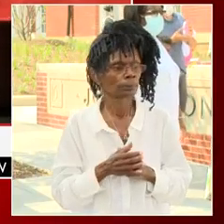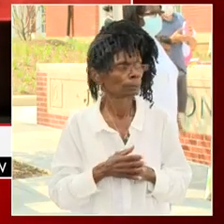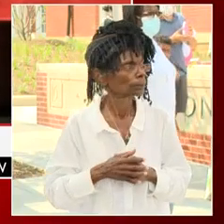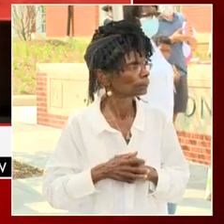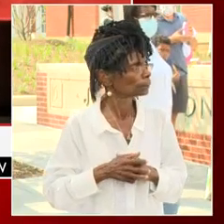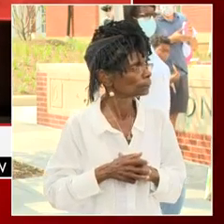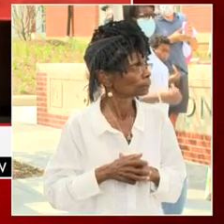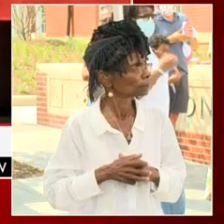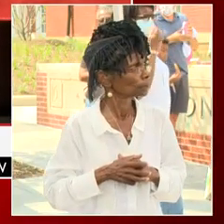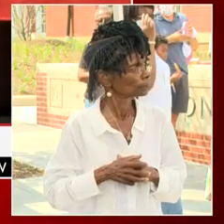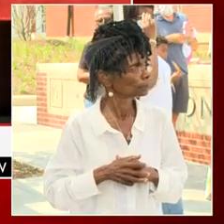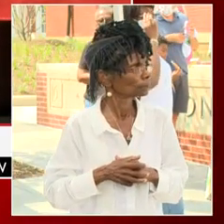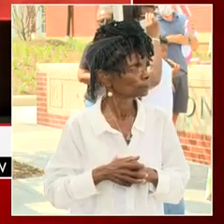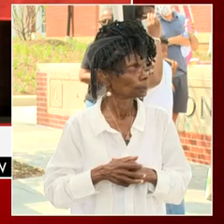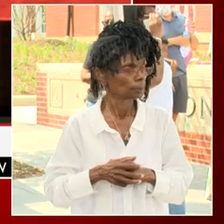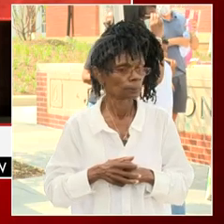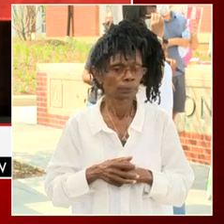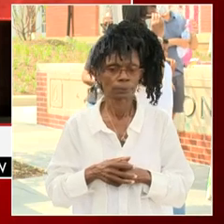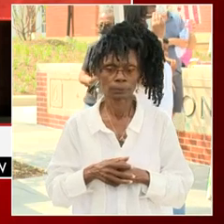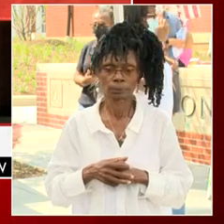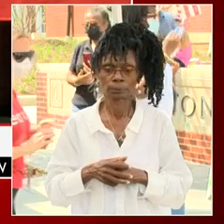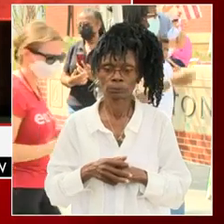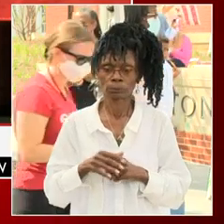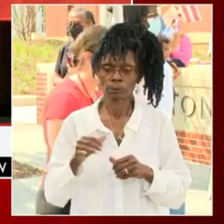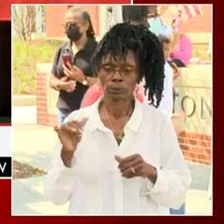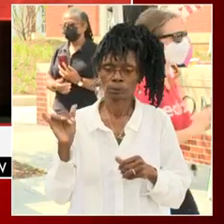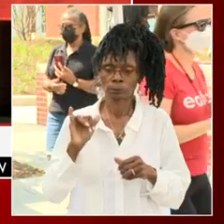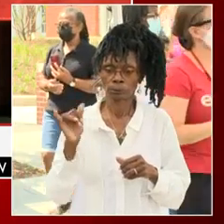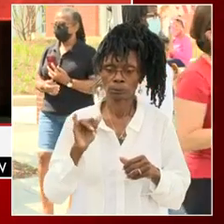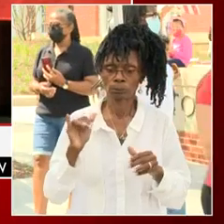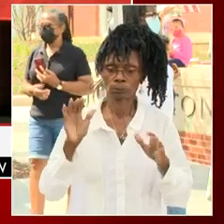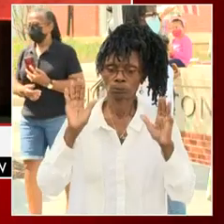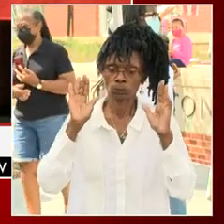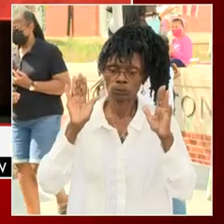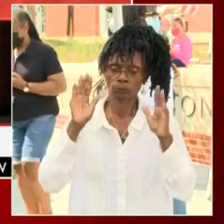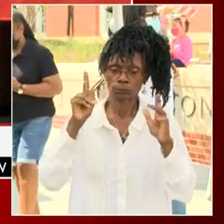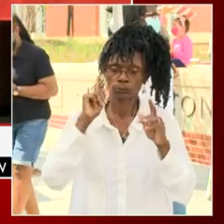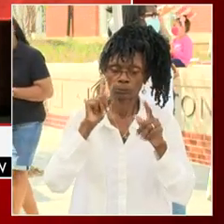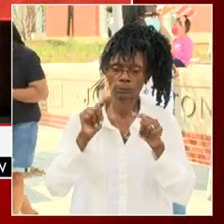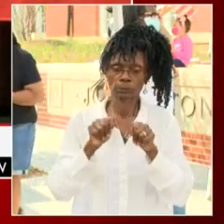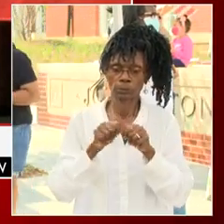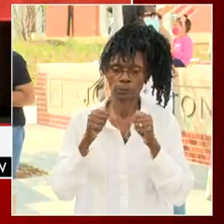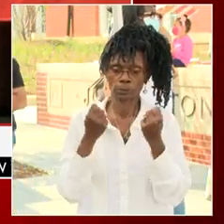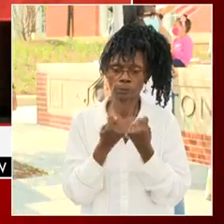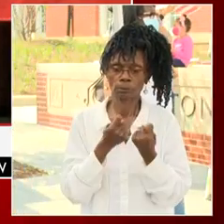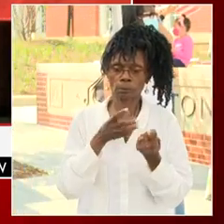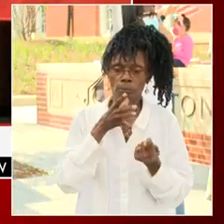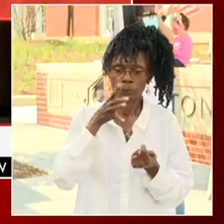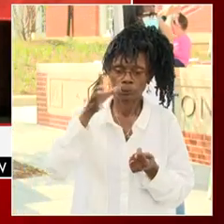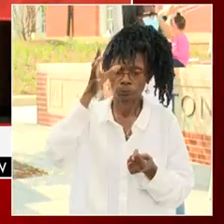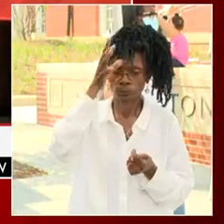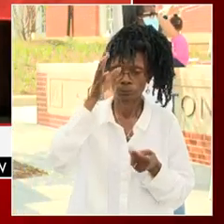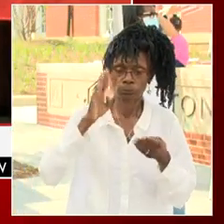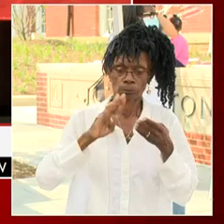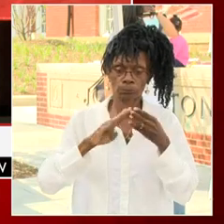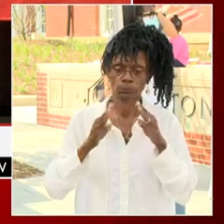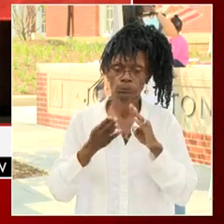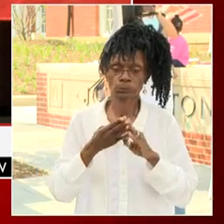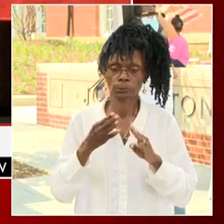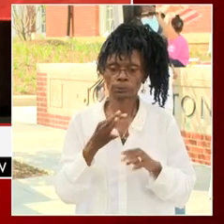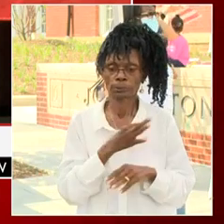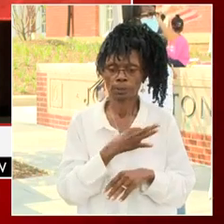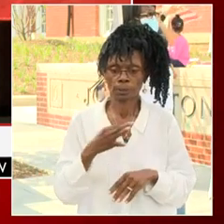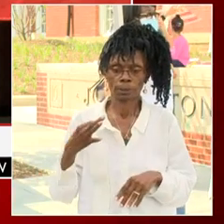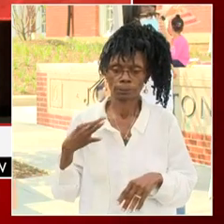We're also grateful for our wonderful SIT team of parents, community members, and staff members that worked along with